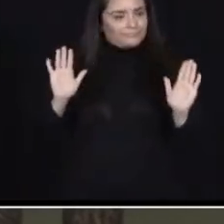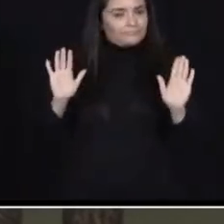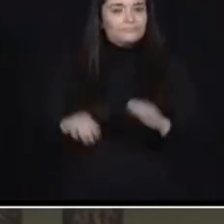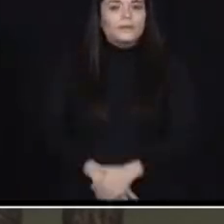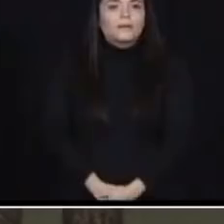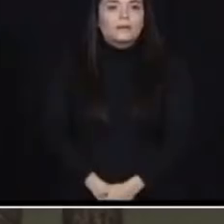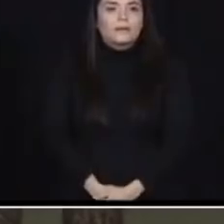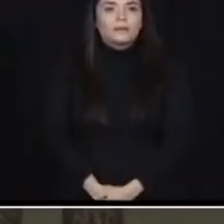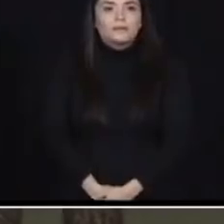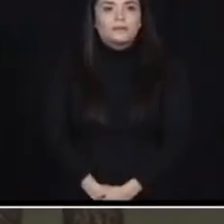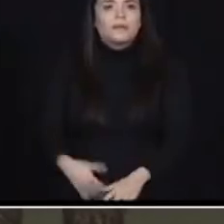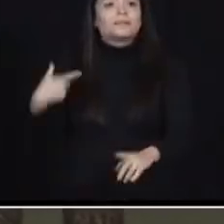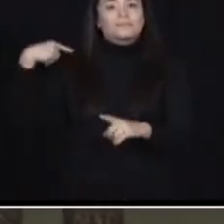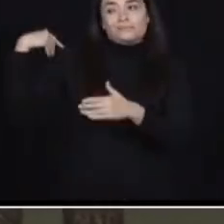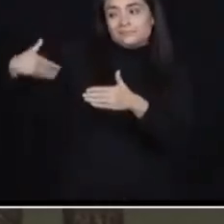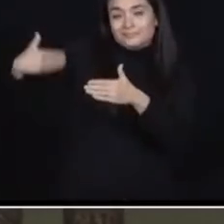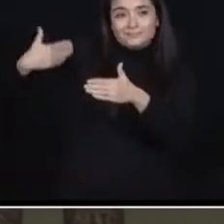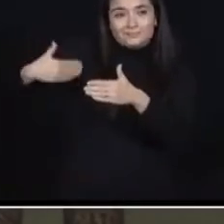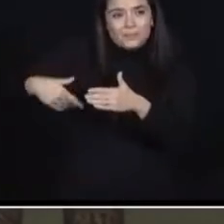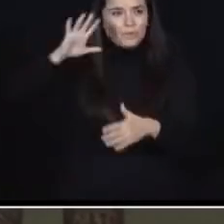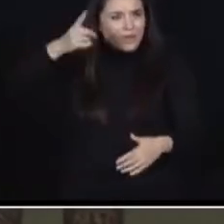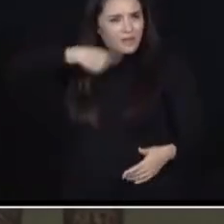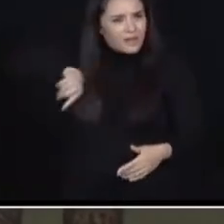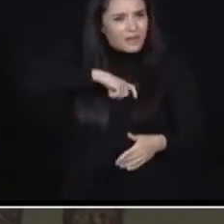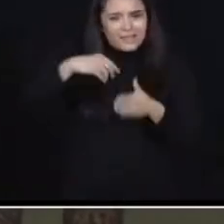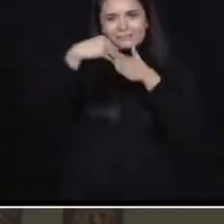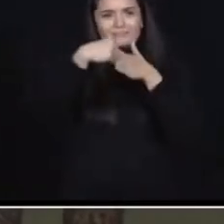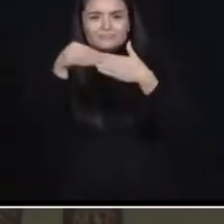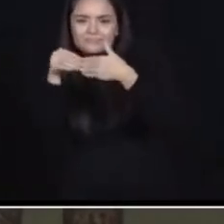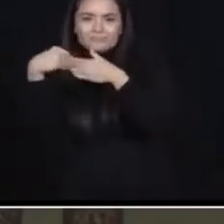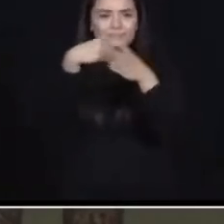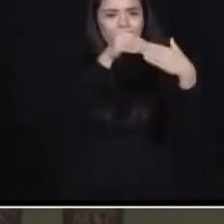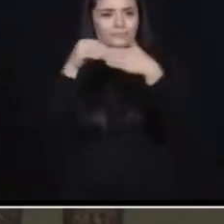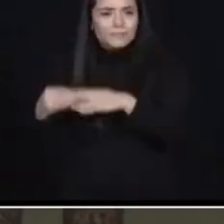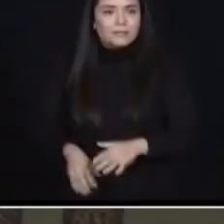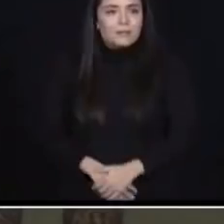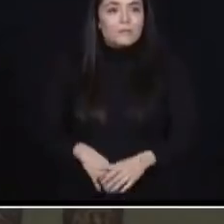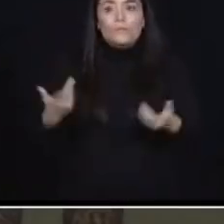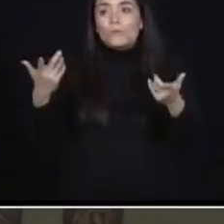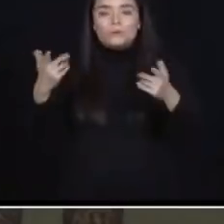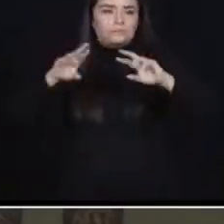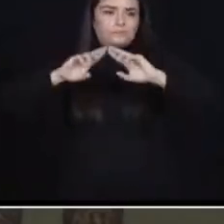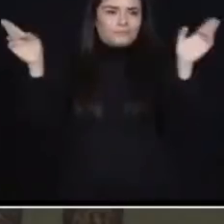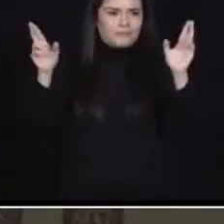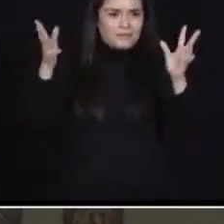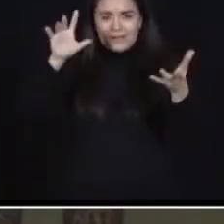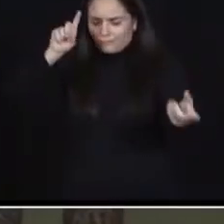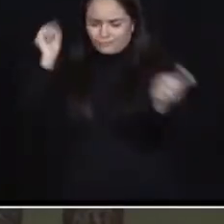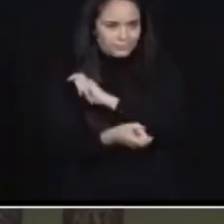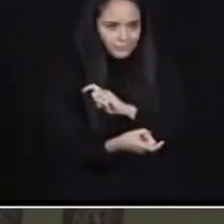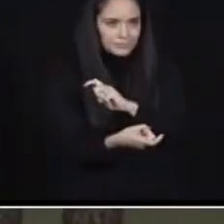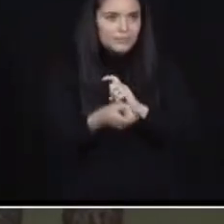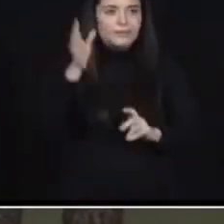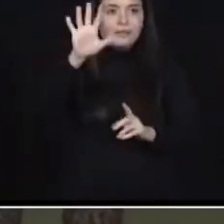we need to be flexible. We must always be prepared to change course as the situation